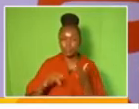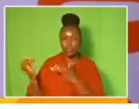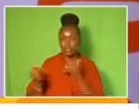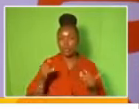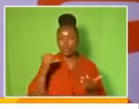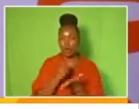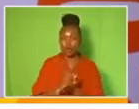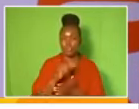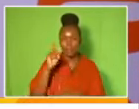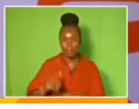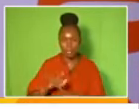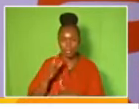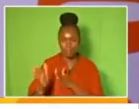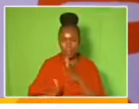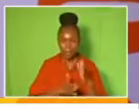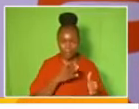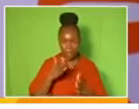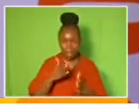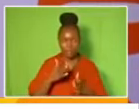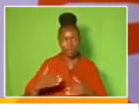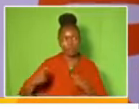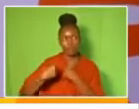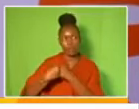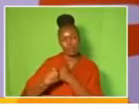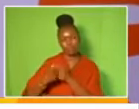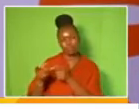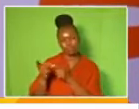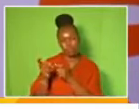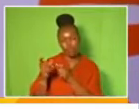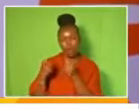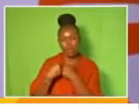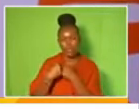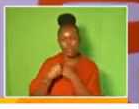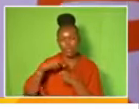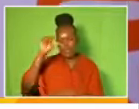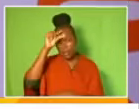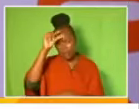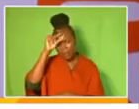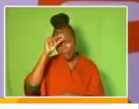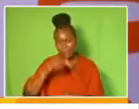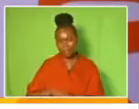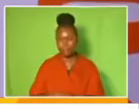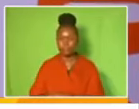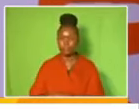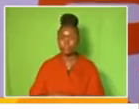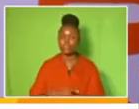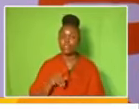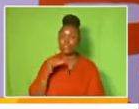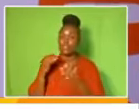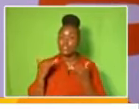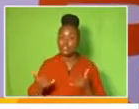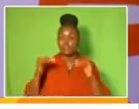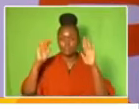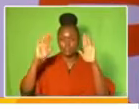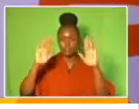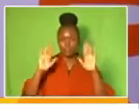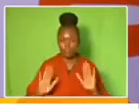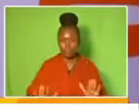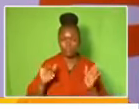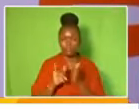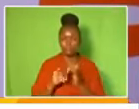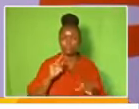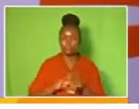prepare to go to war for with the government on. It is therefore vital that as we